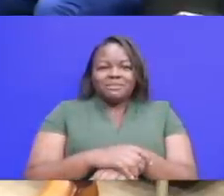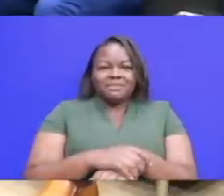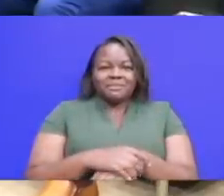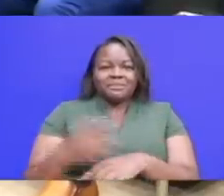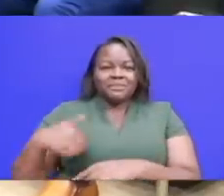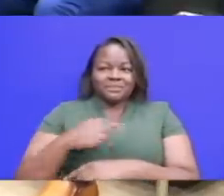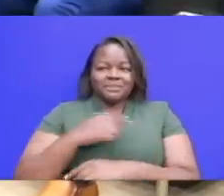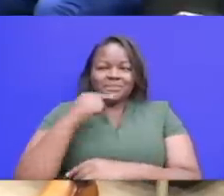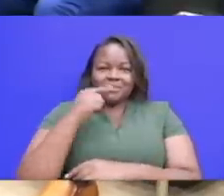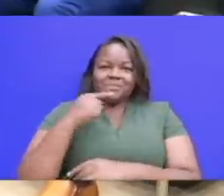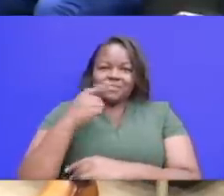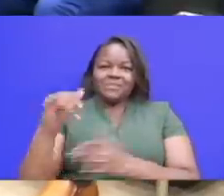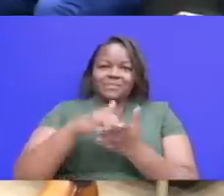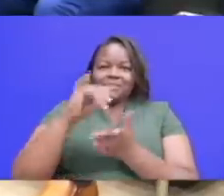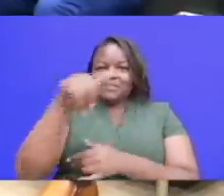told